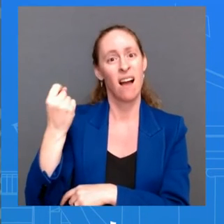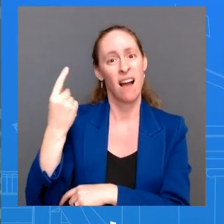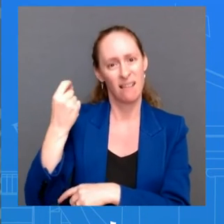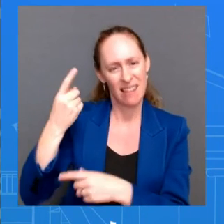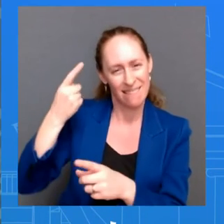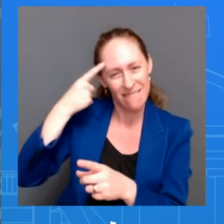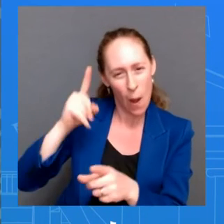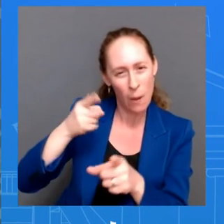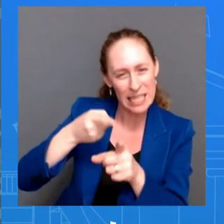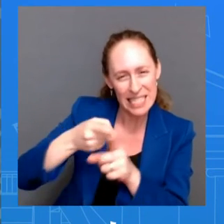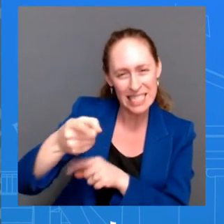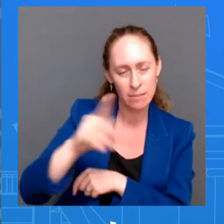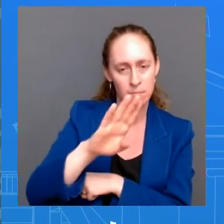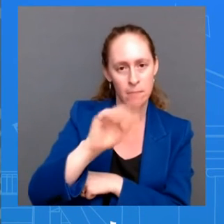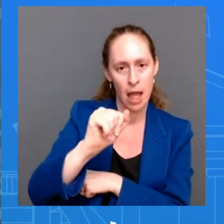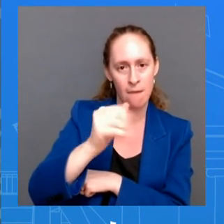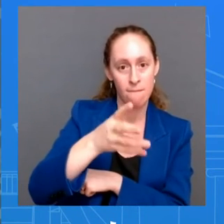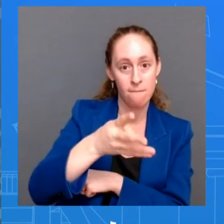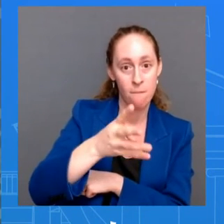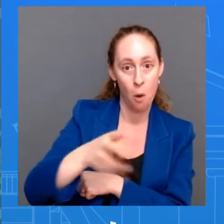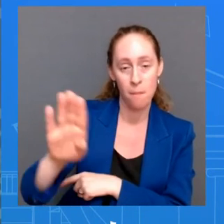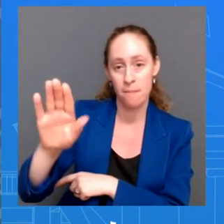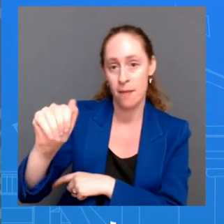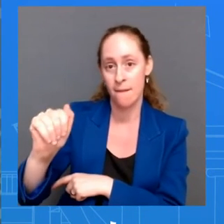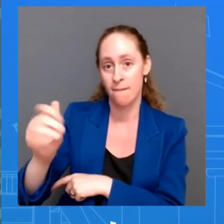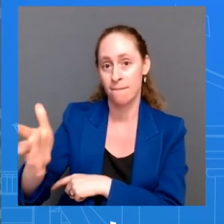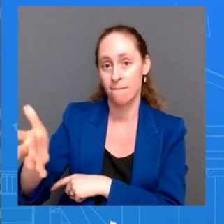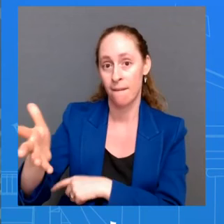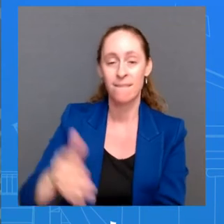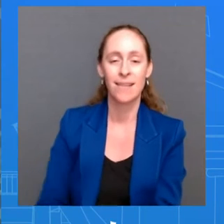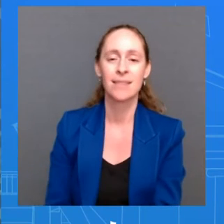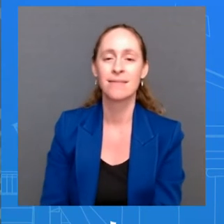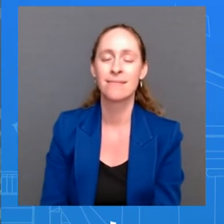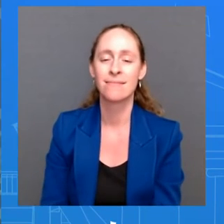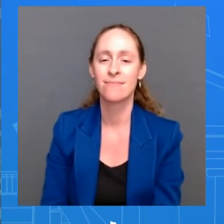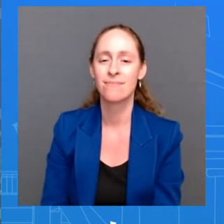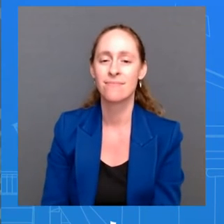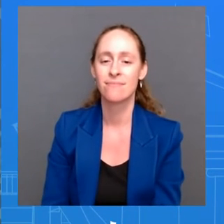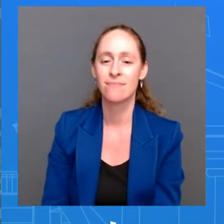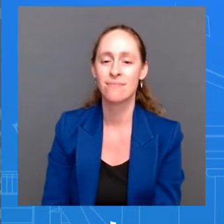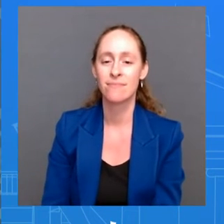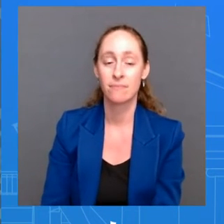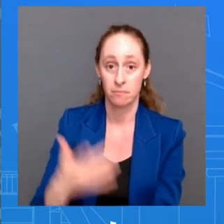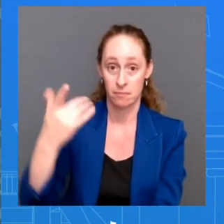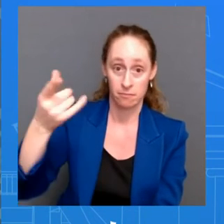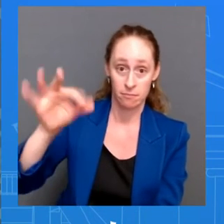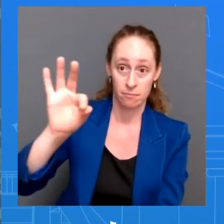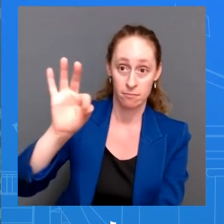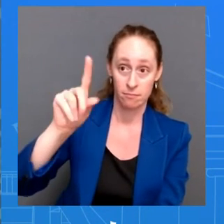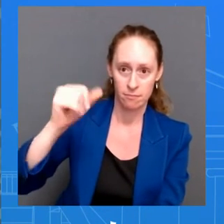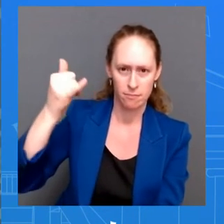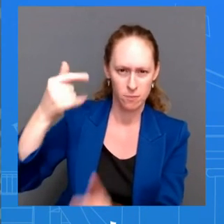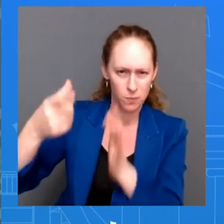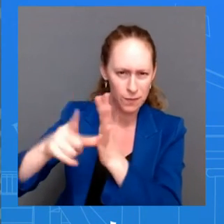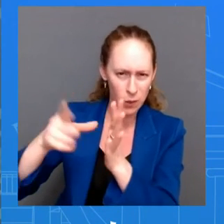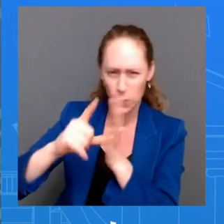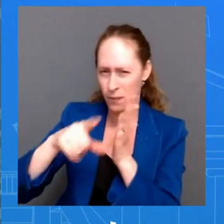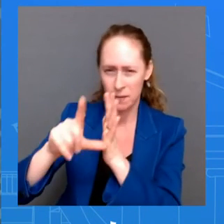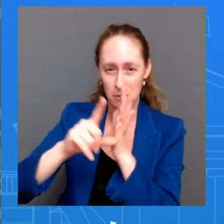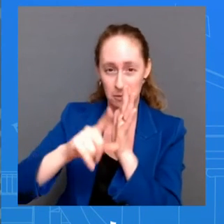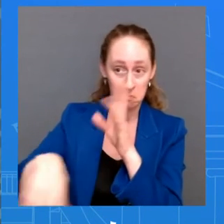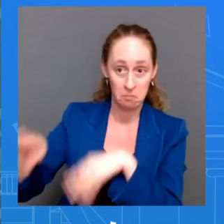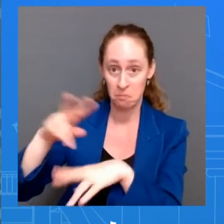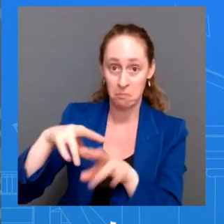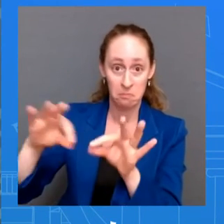based on the experts' review and science and data, they'll have their decisions on that particular piece. But again, we will